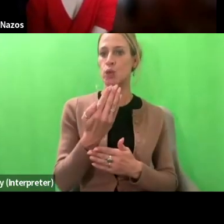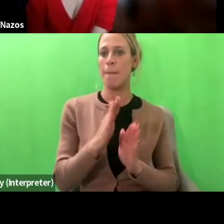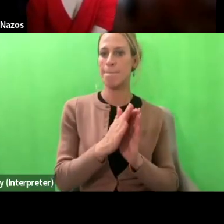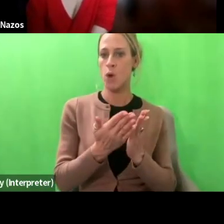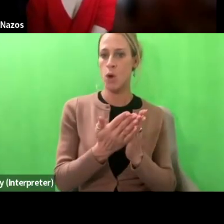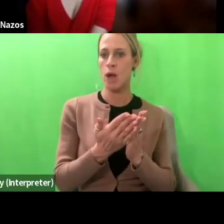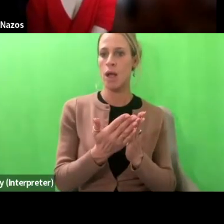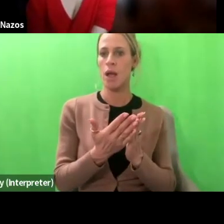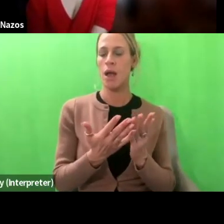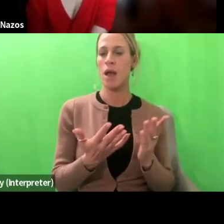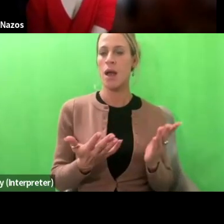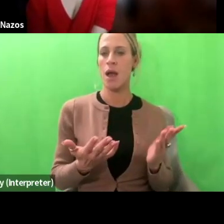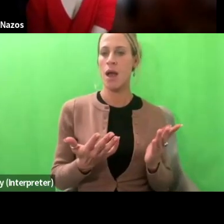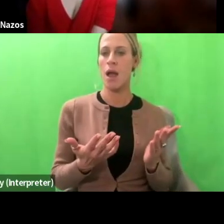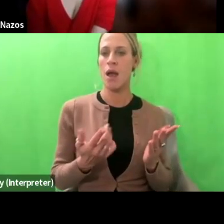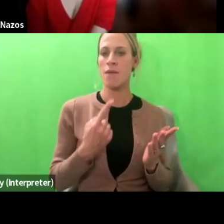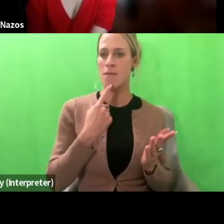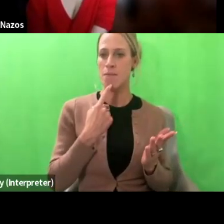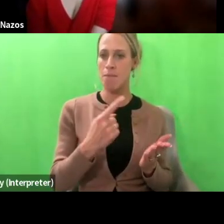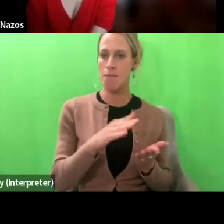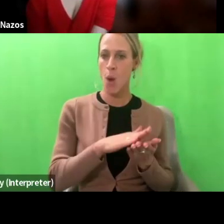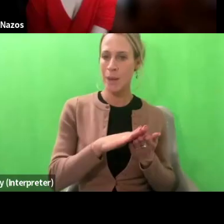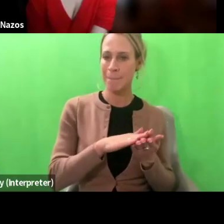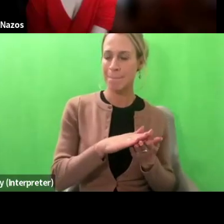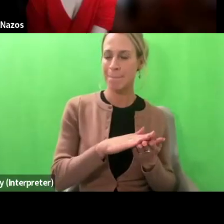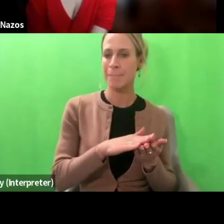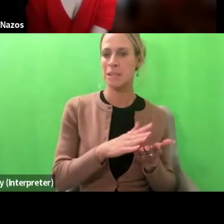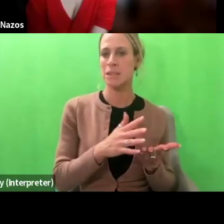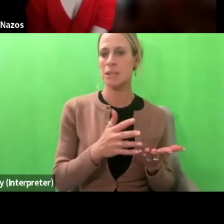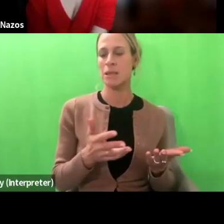I'm currently trying to